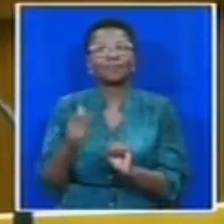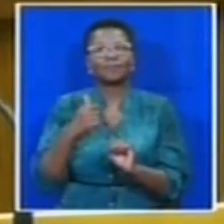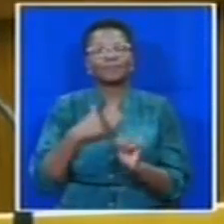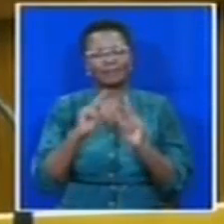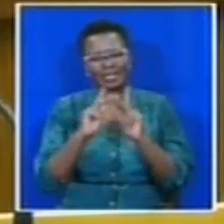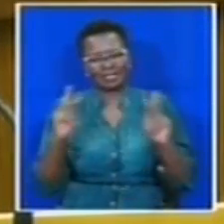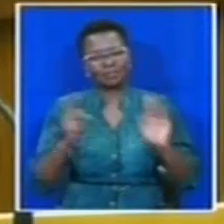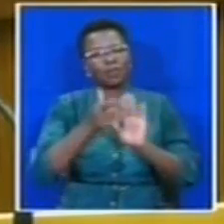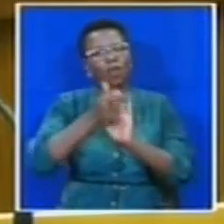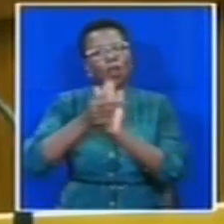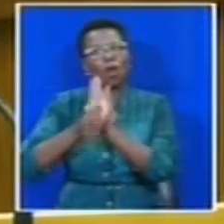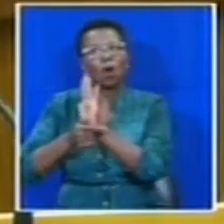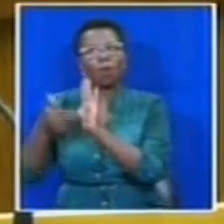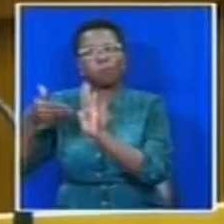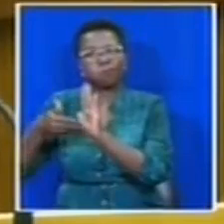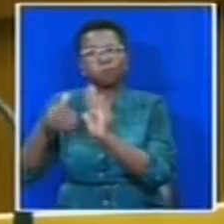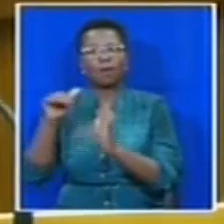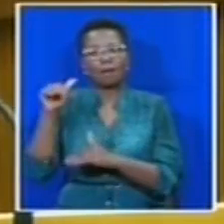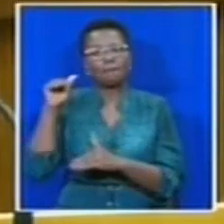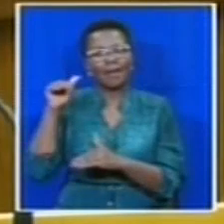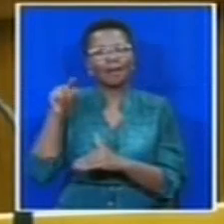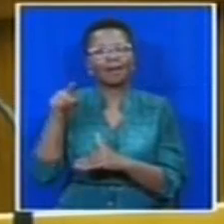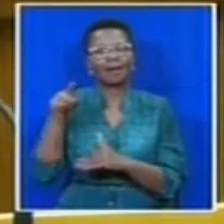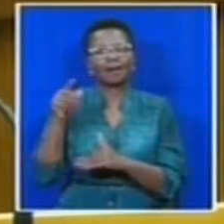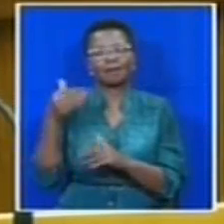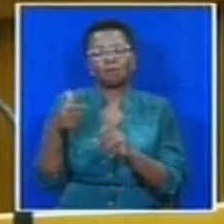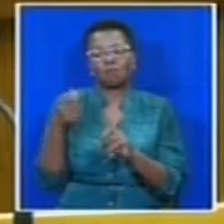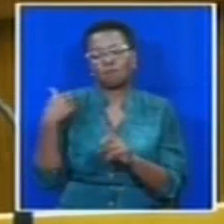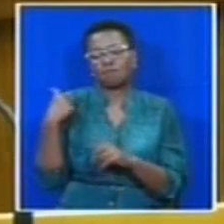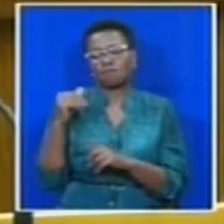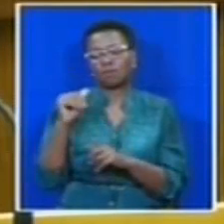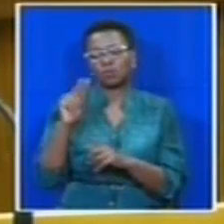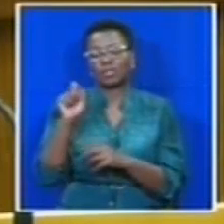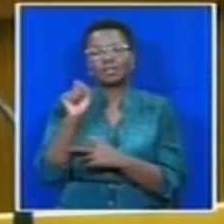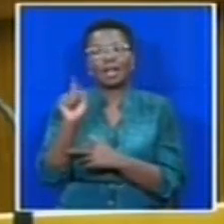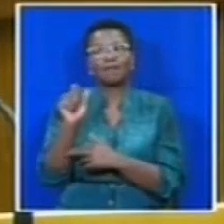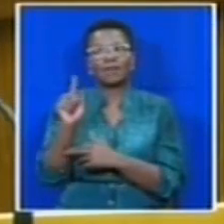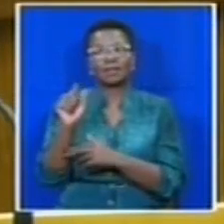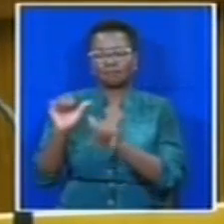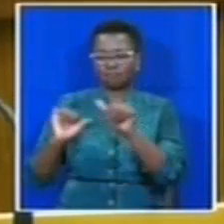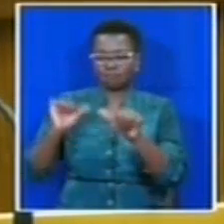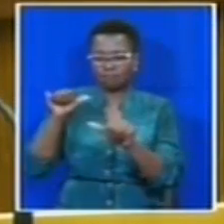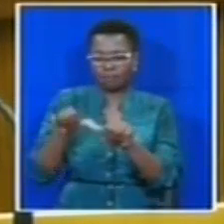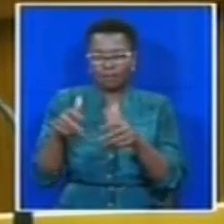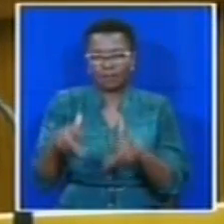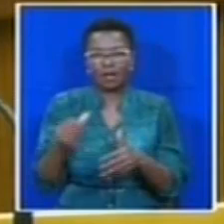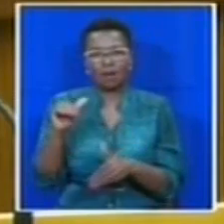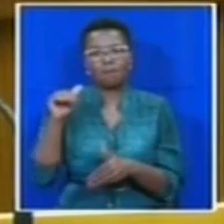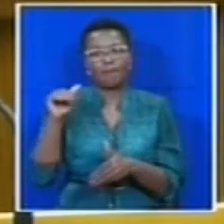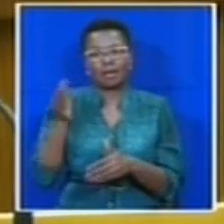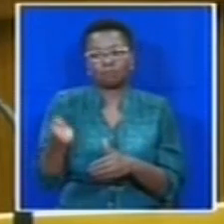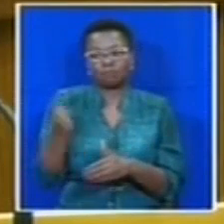in the financial sector that we want to report on. Since 2011, a substantial reform of our financial sector has been